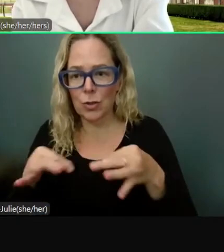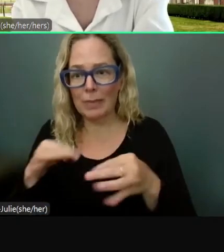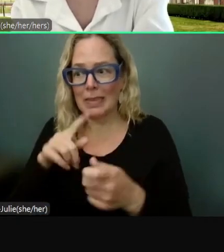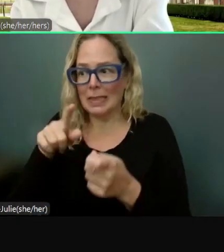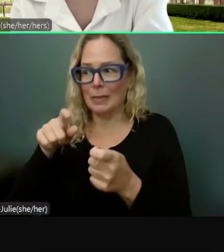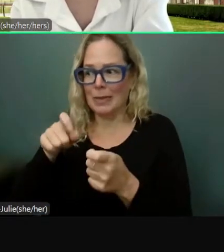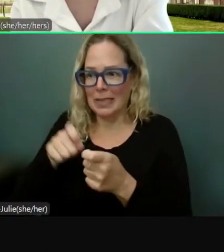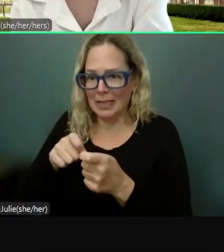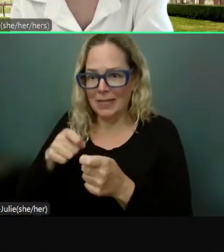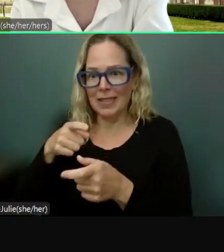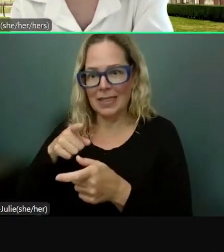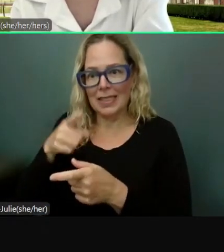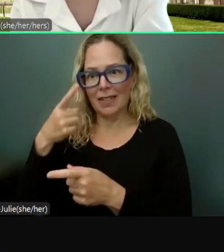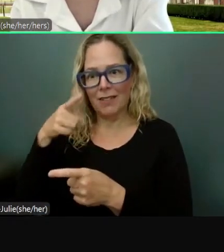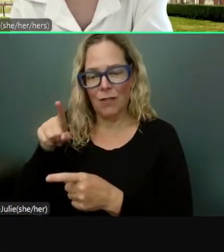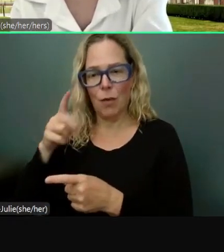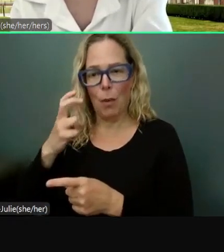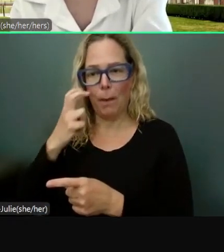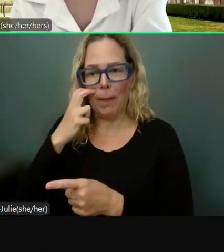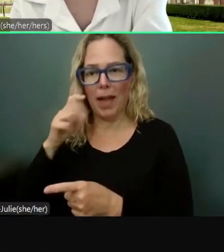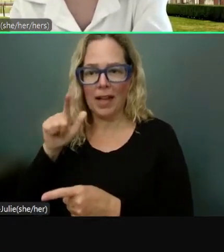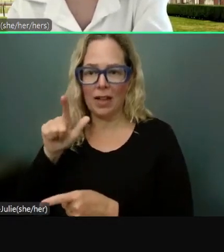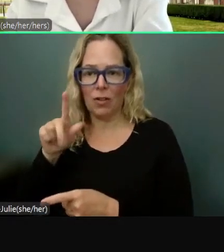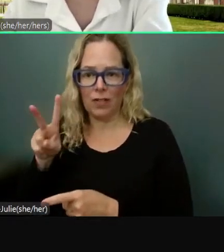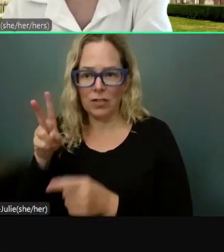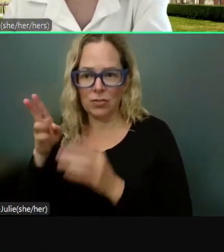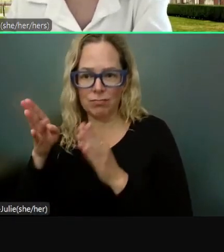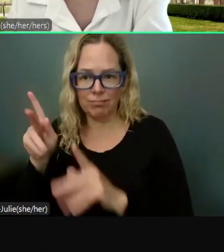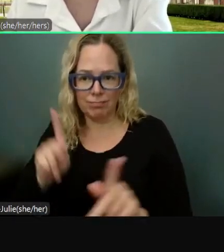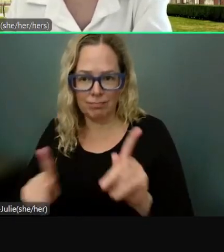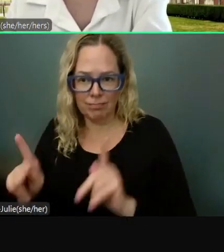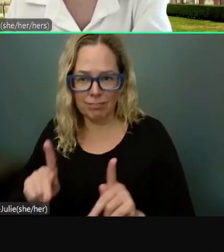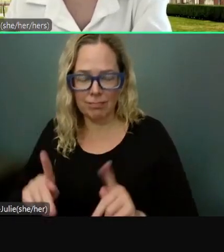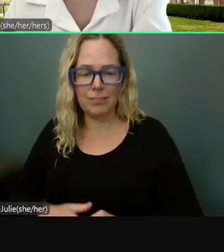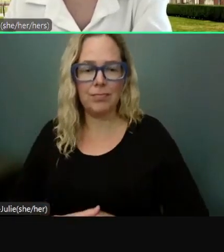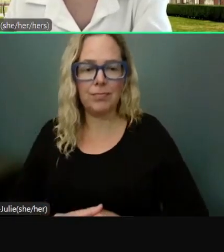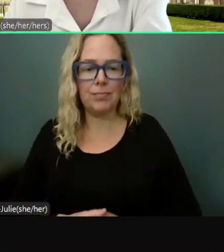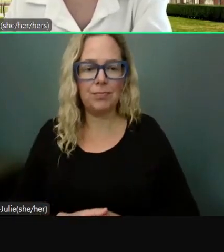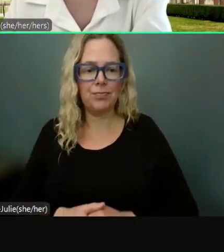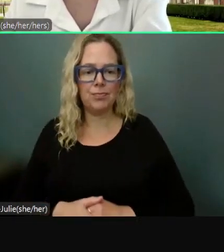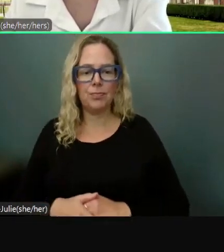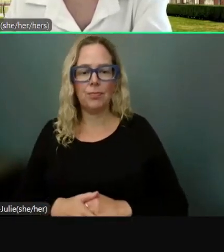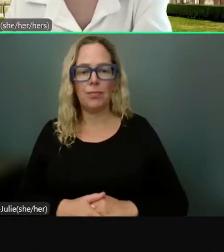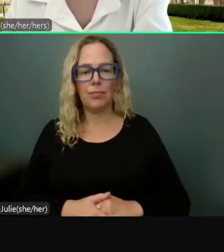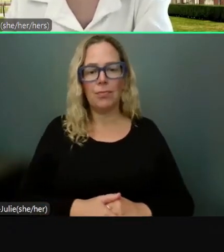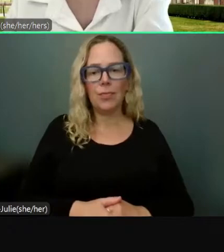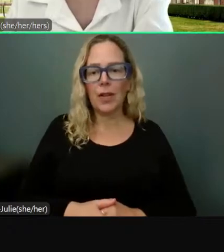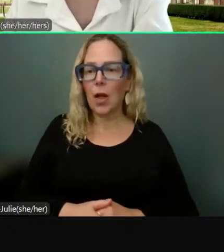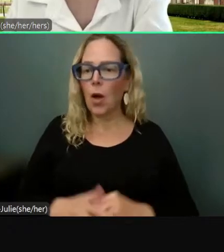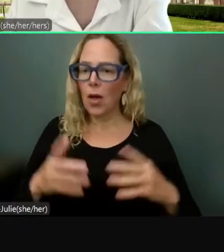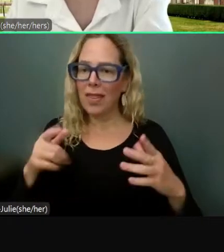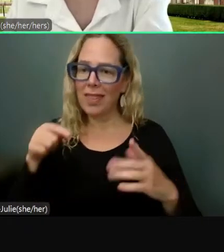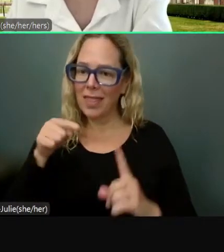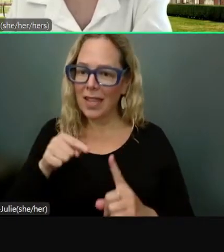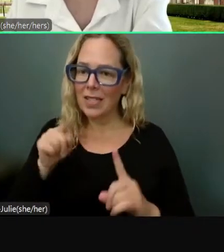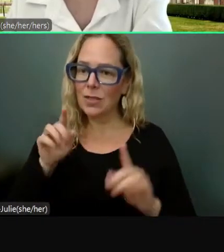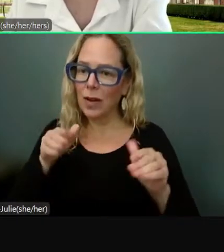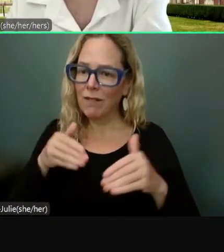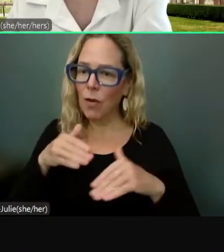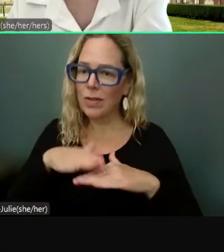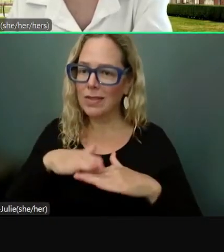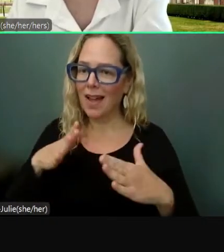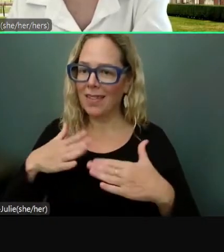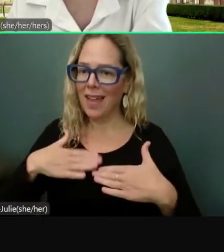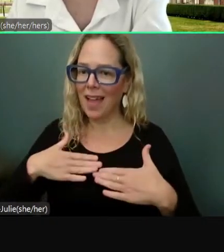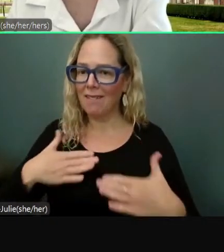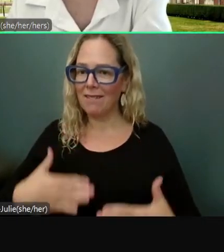individuals. In this project, we focused on making physical activity content more accessible by